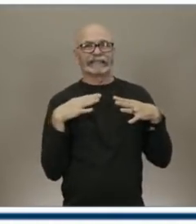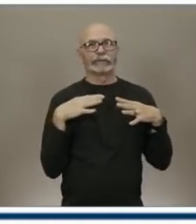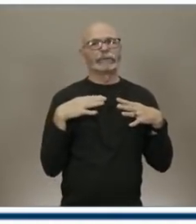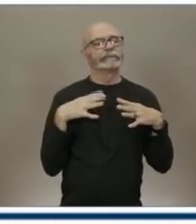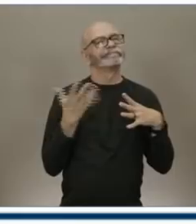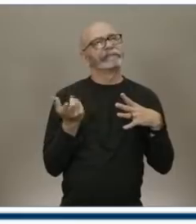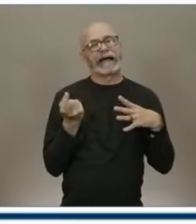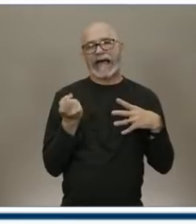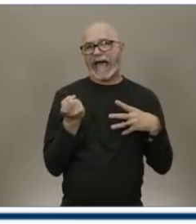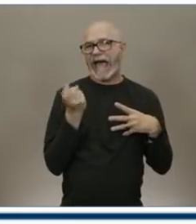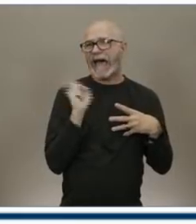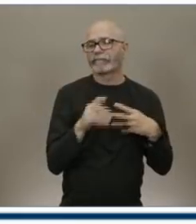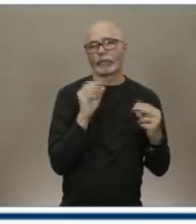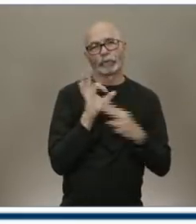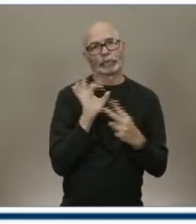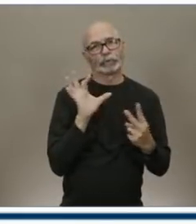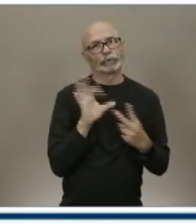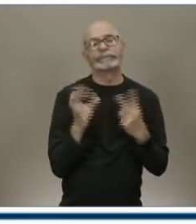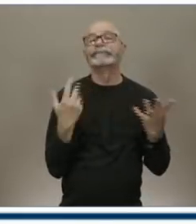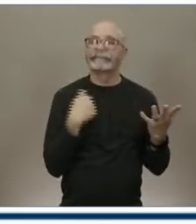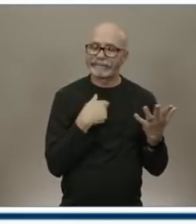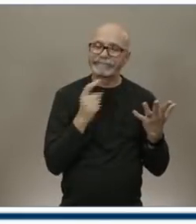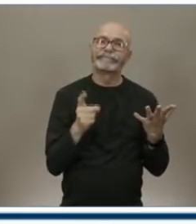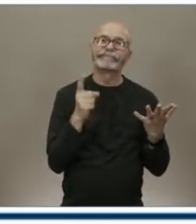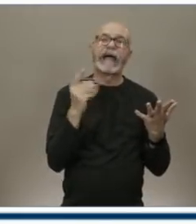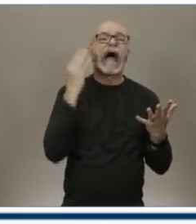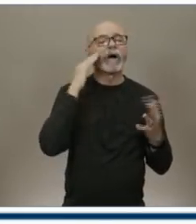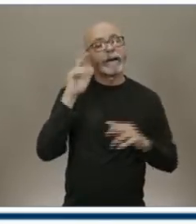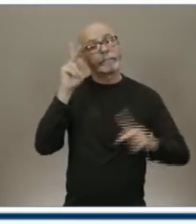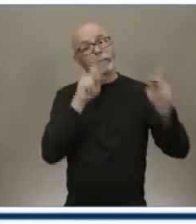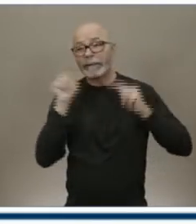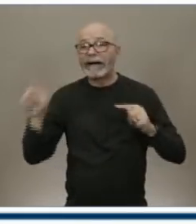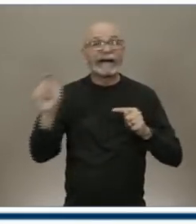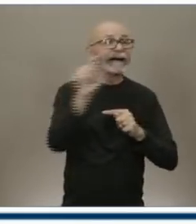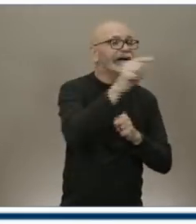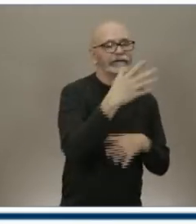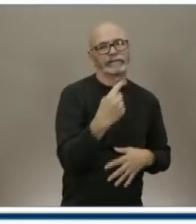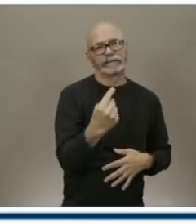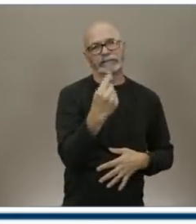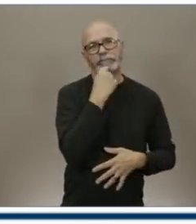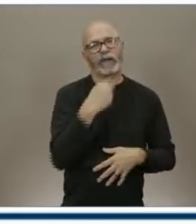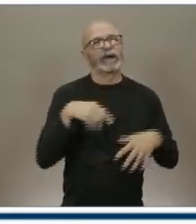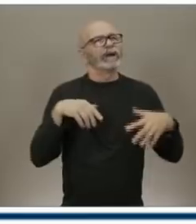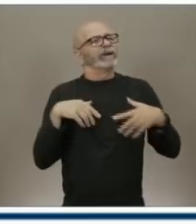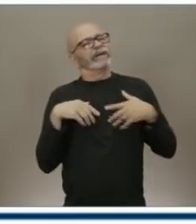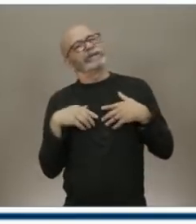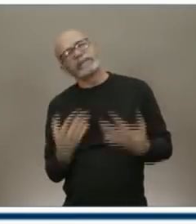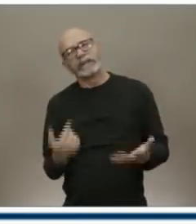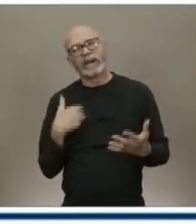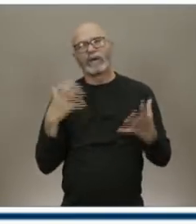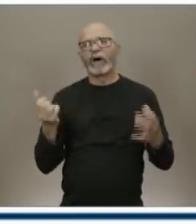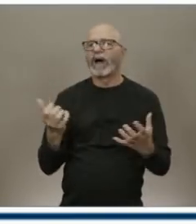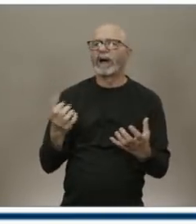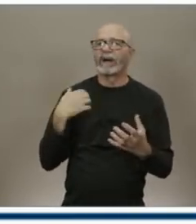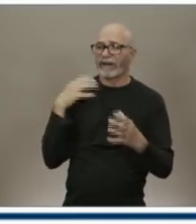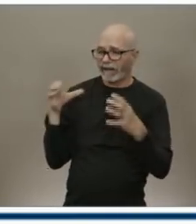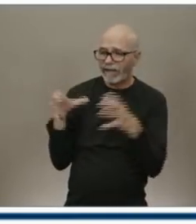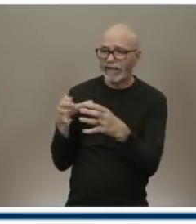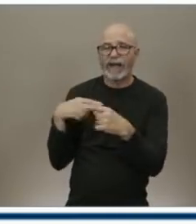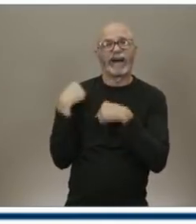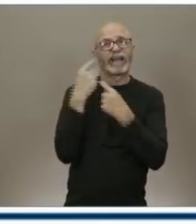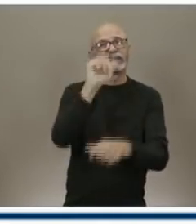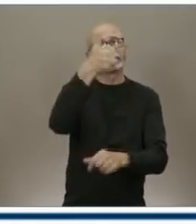year and probably disappointing for a lot of people. We're 10 months into our response and everybody's tired.